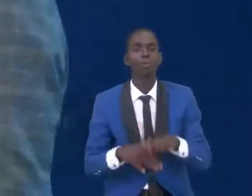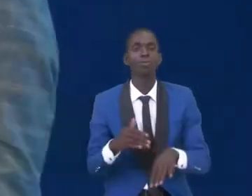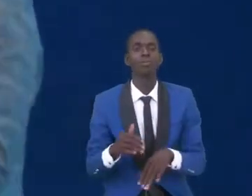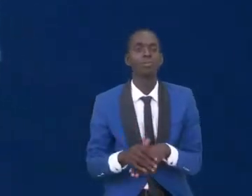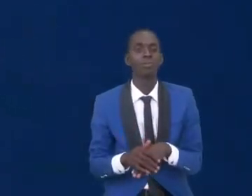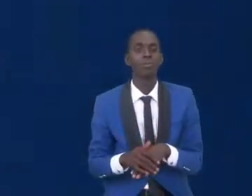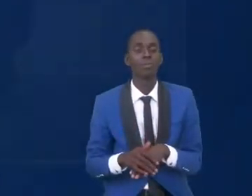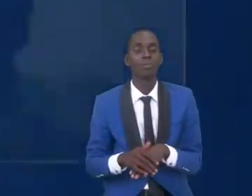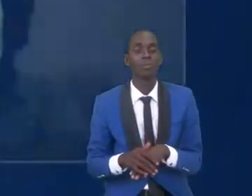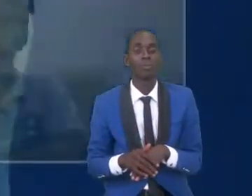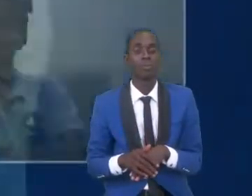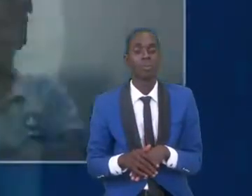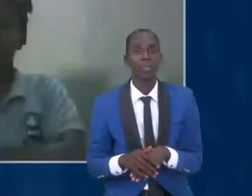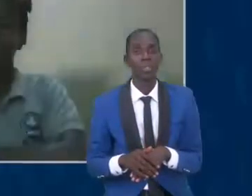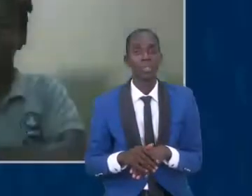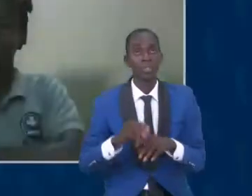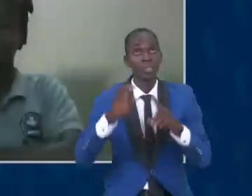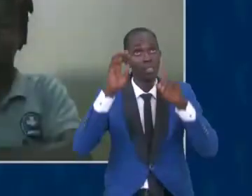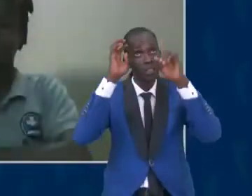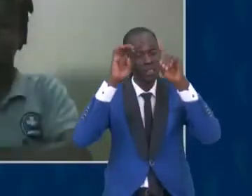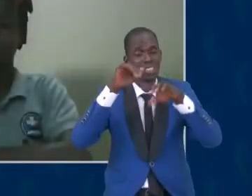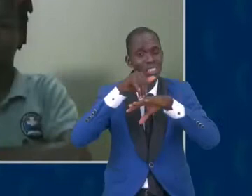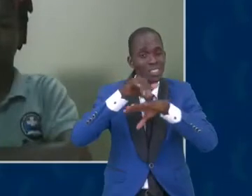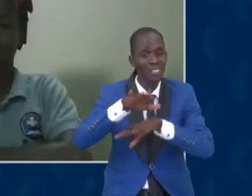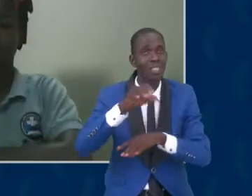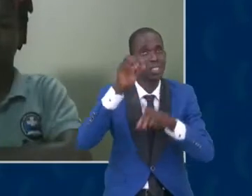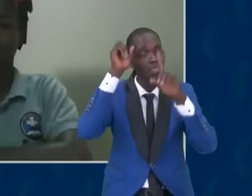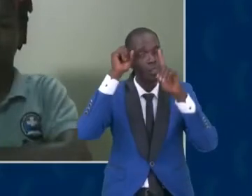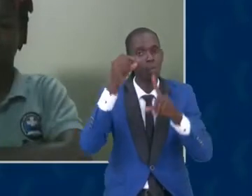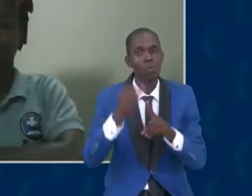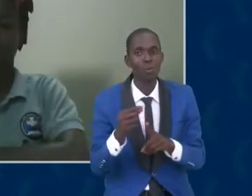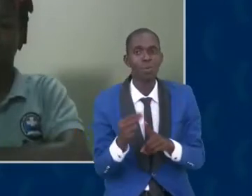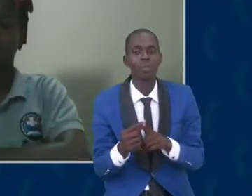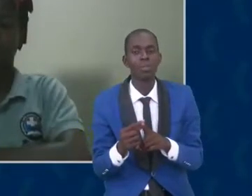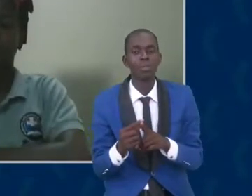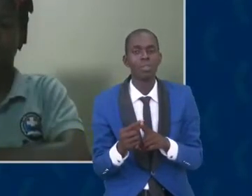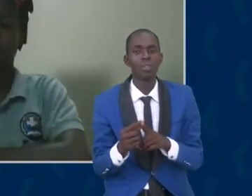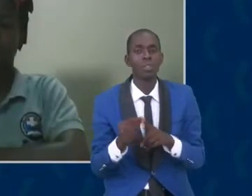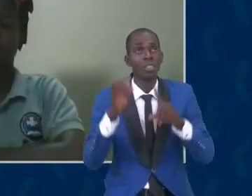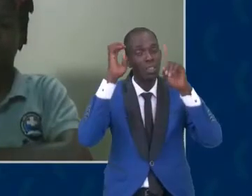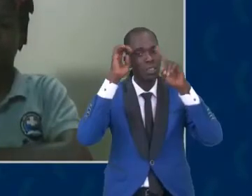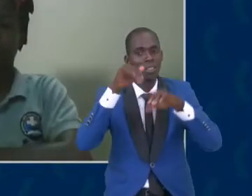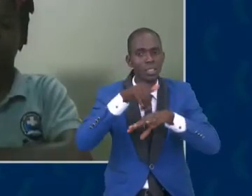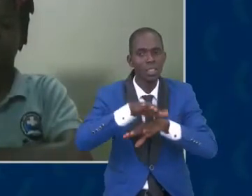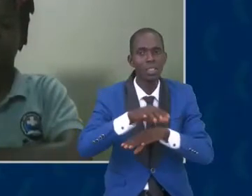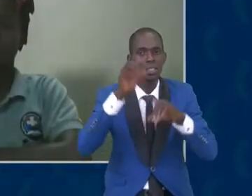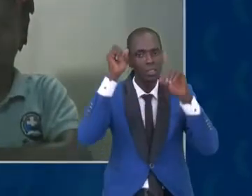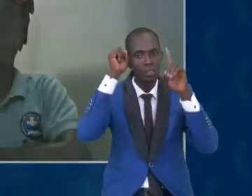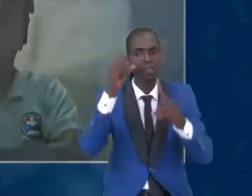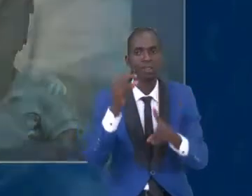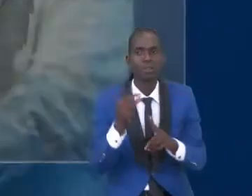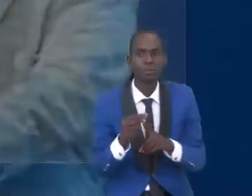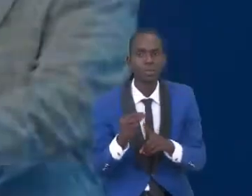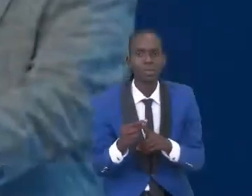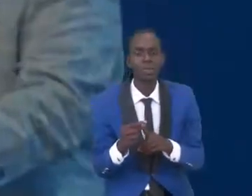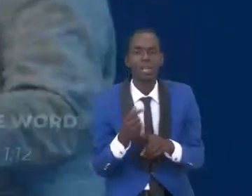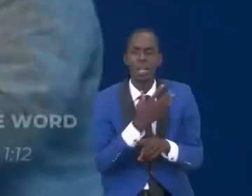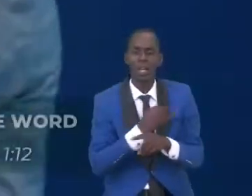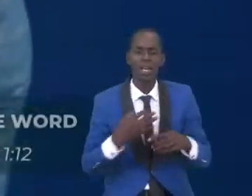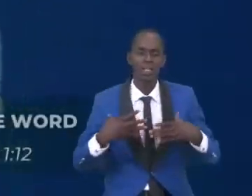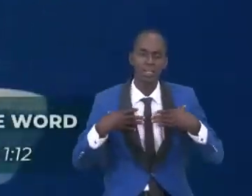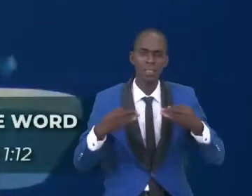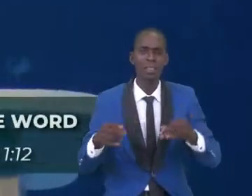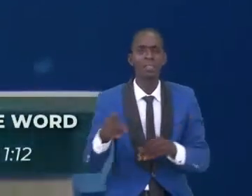He sent his word and he saved them. He sent his word and he healed them.